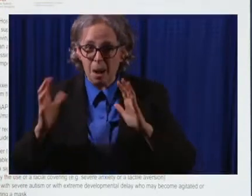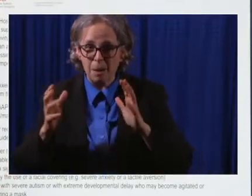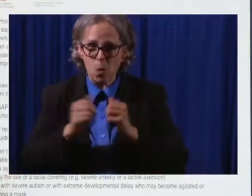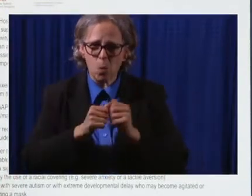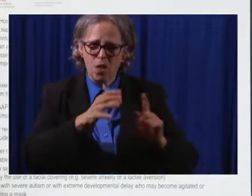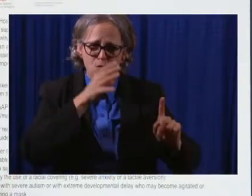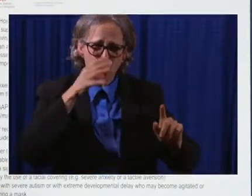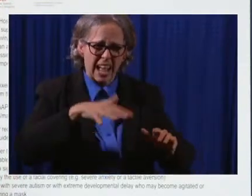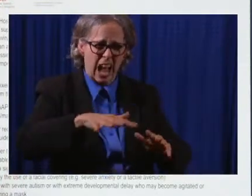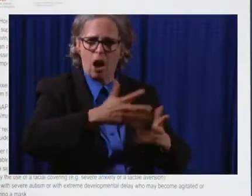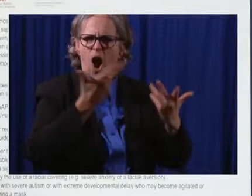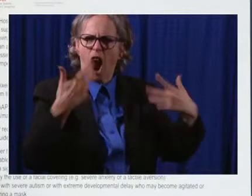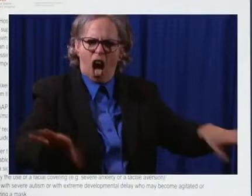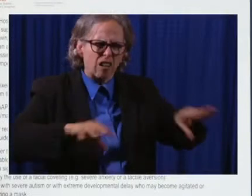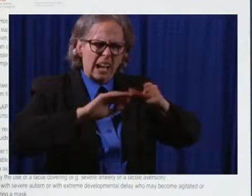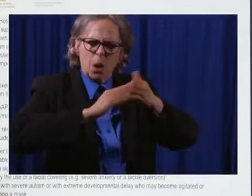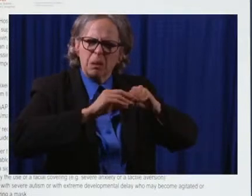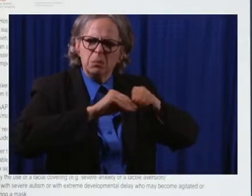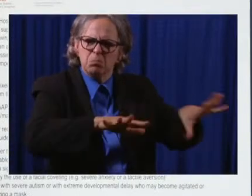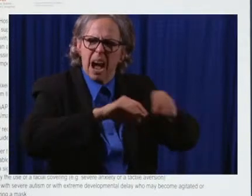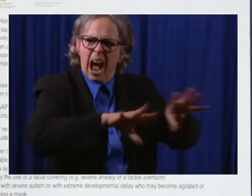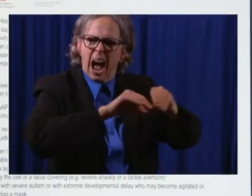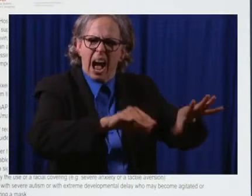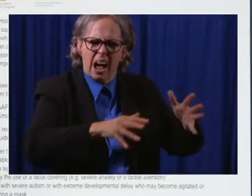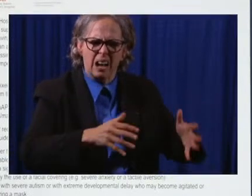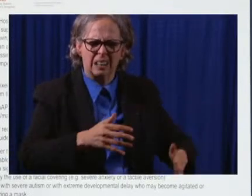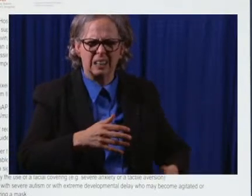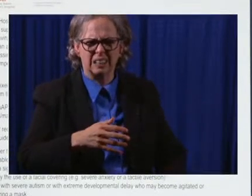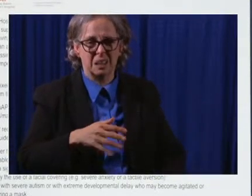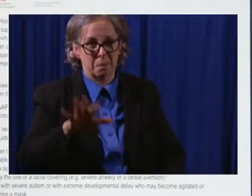Ohio, which is very worrisome.